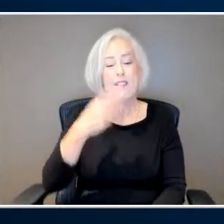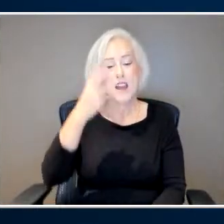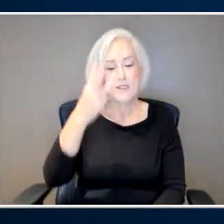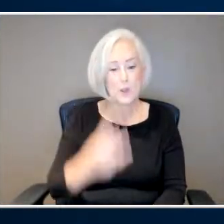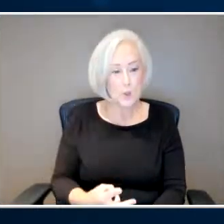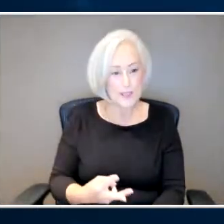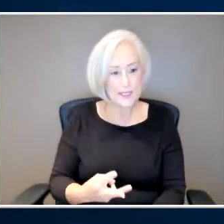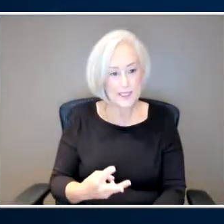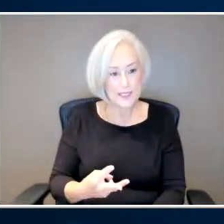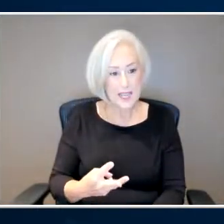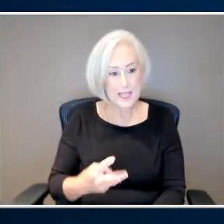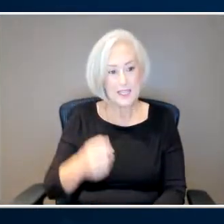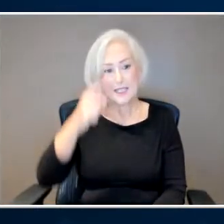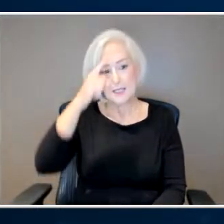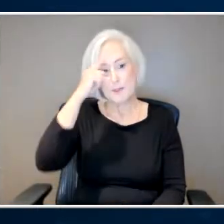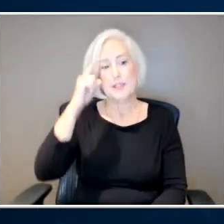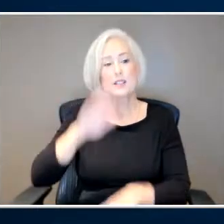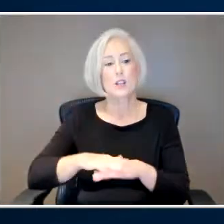weekend I'm going to be feeling